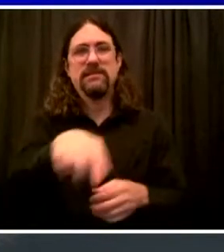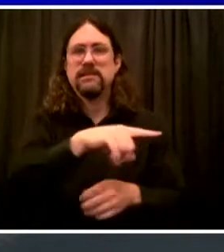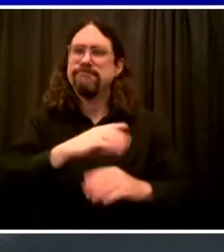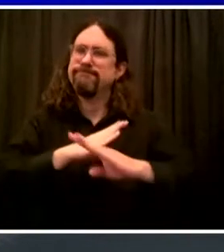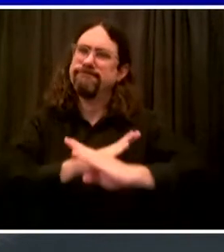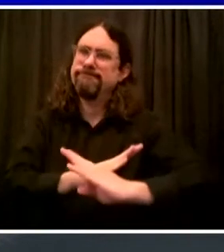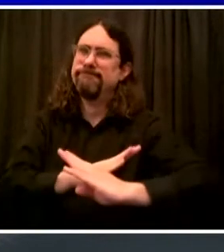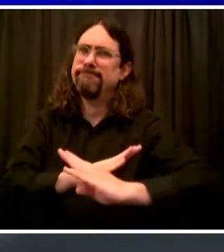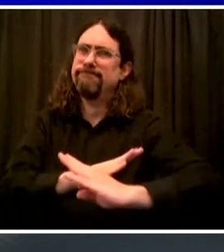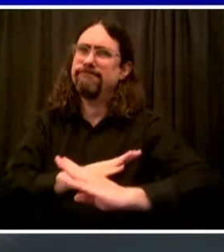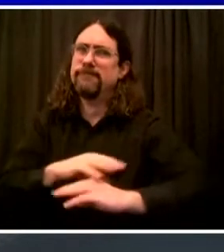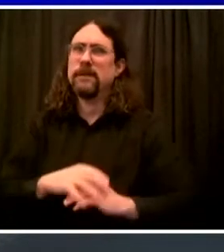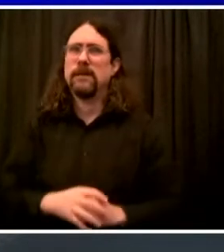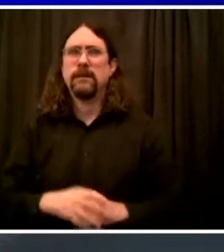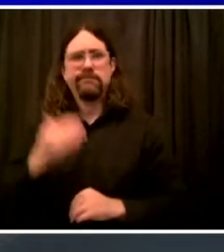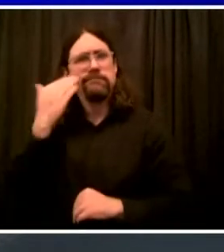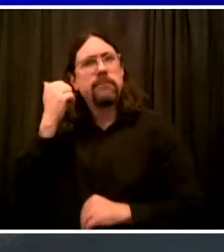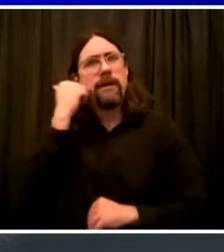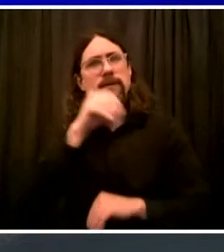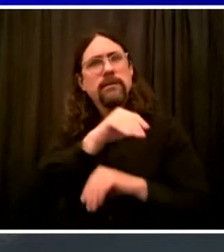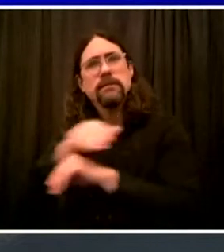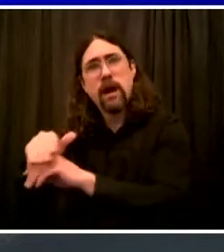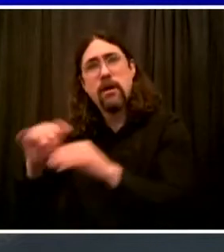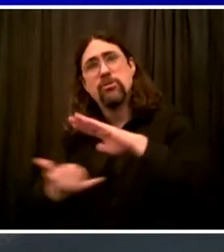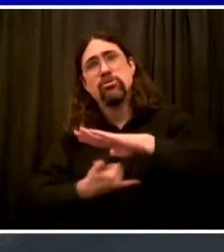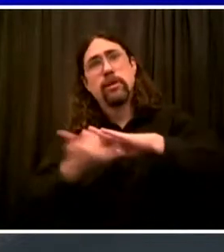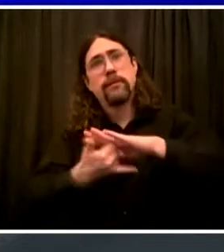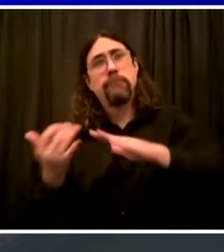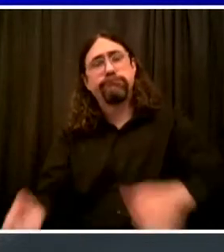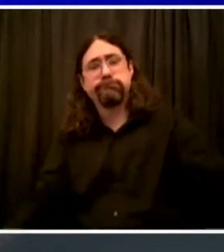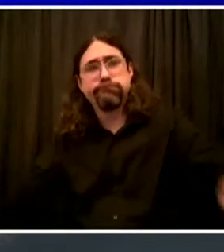outreach. The results continue to be striking. Last night,